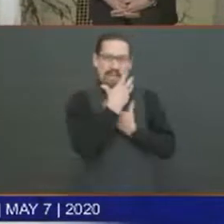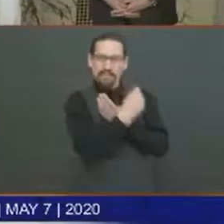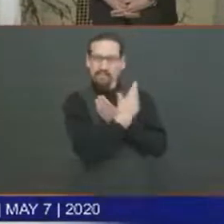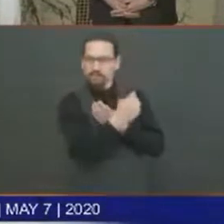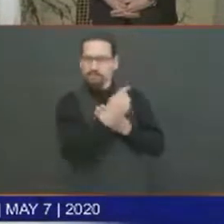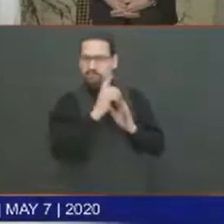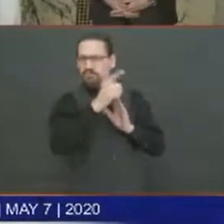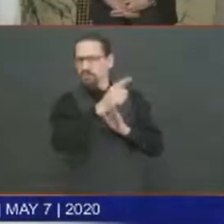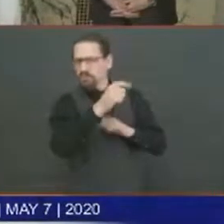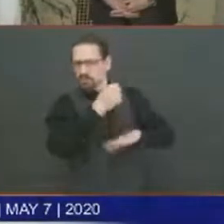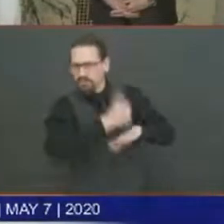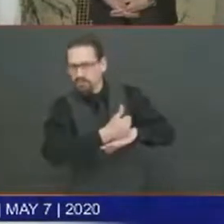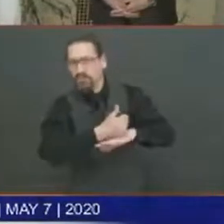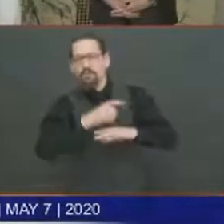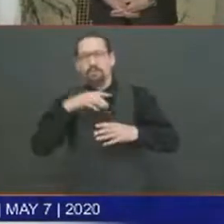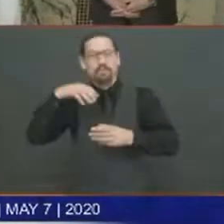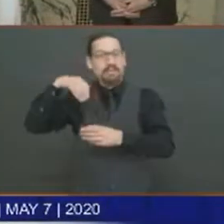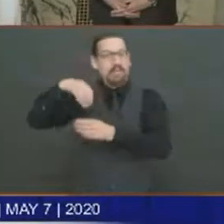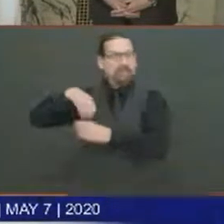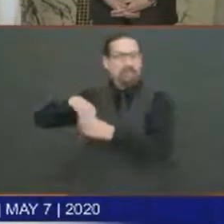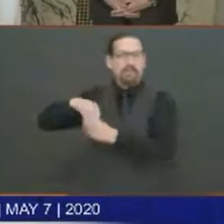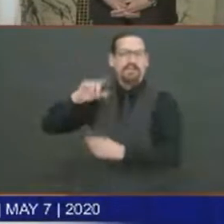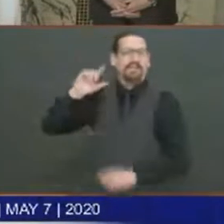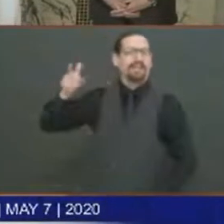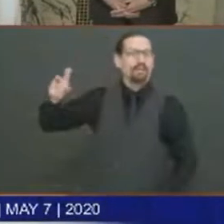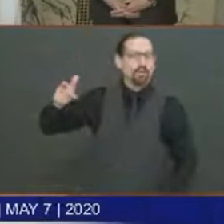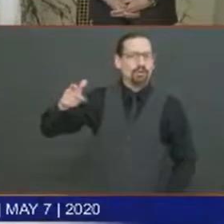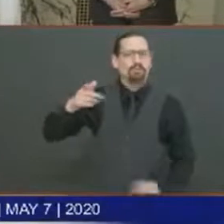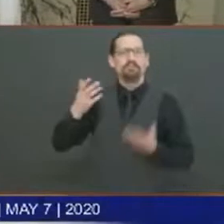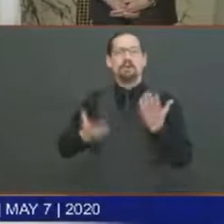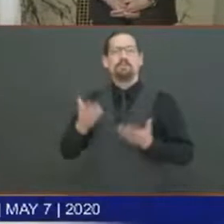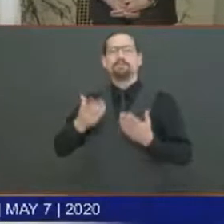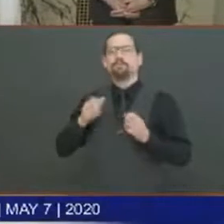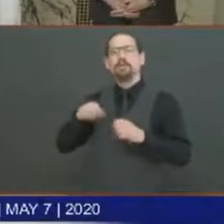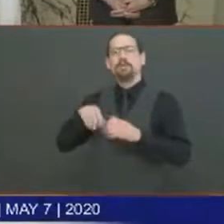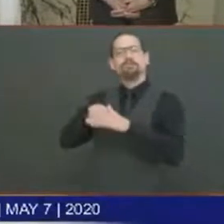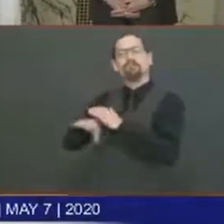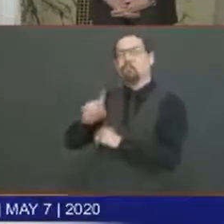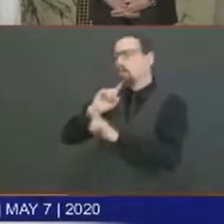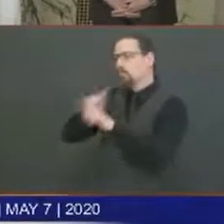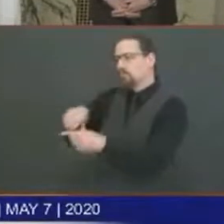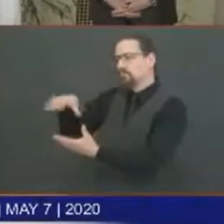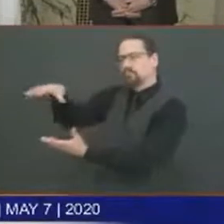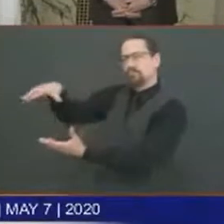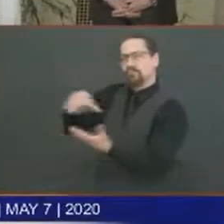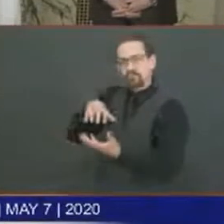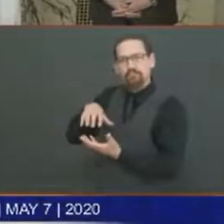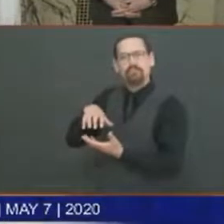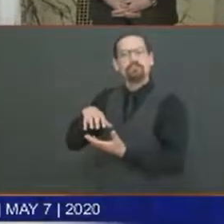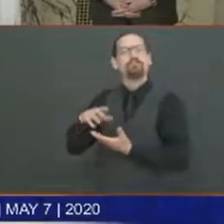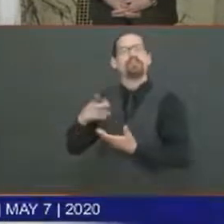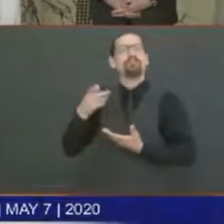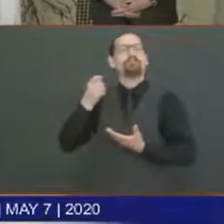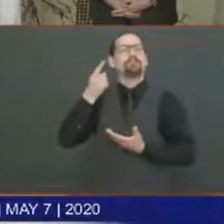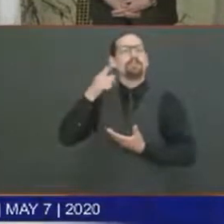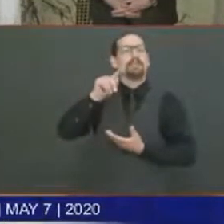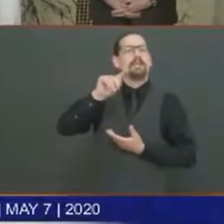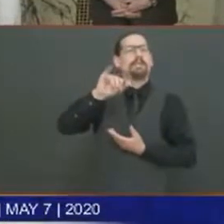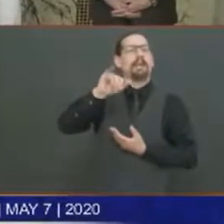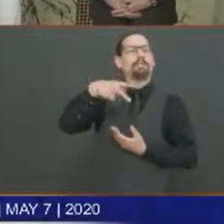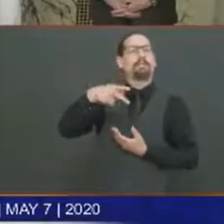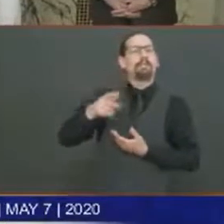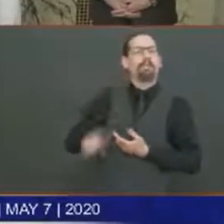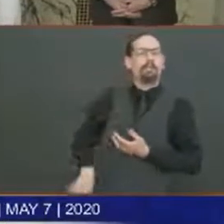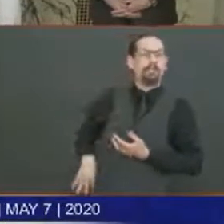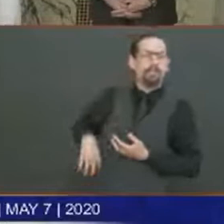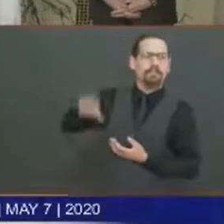Leave a big tip, order a few drinks, spend some money, help these guys out. If you can't, I understand that, but if you can,